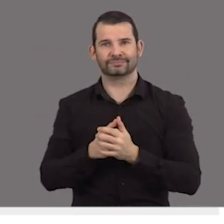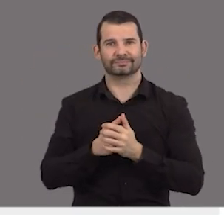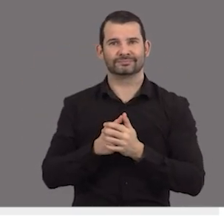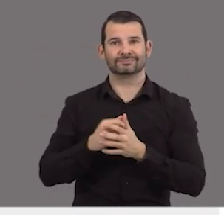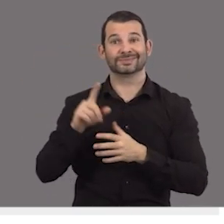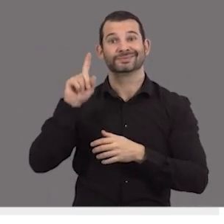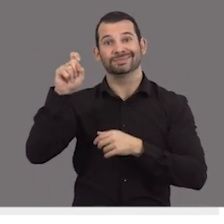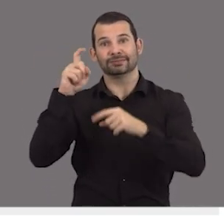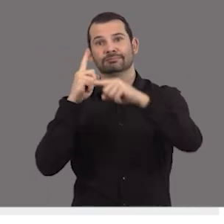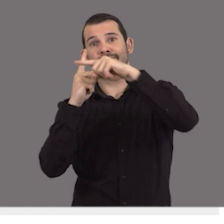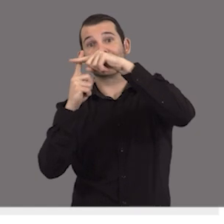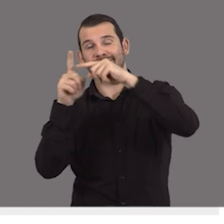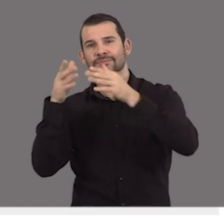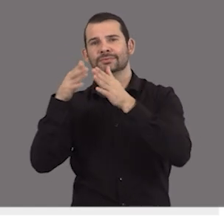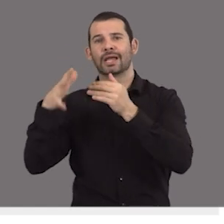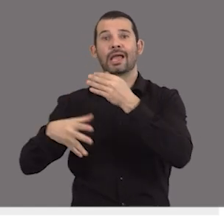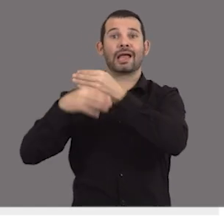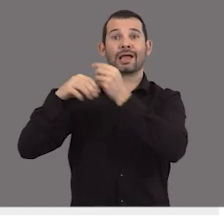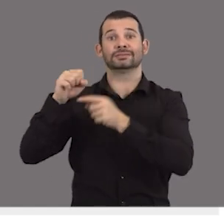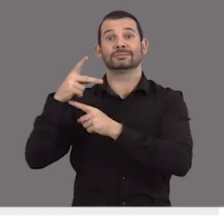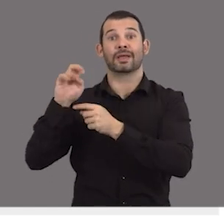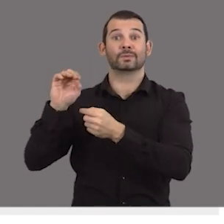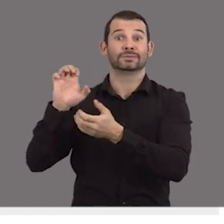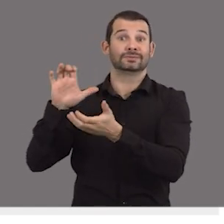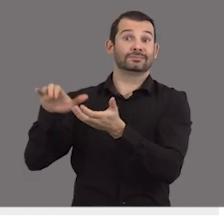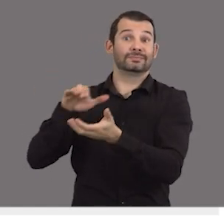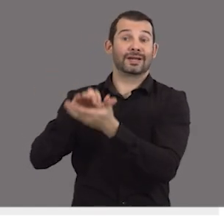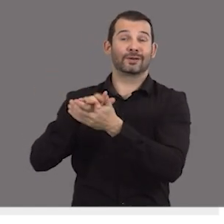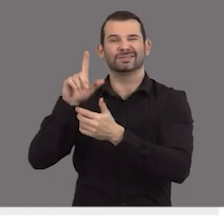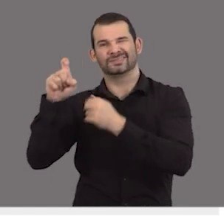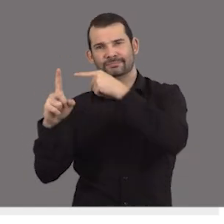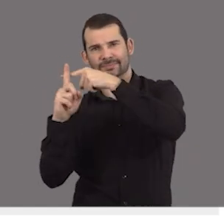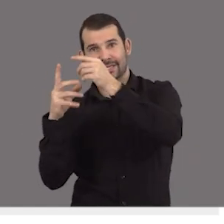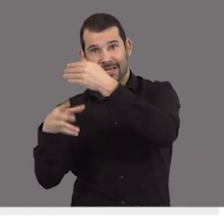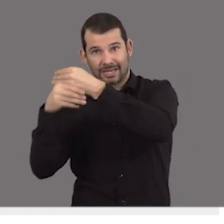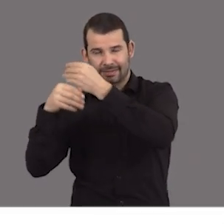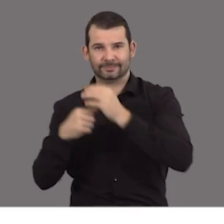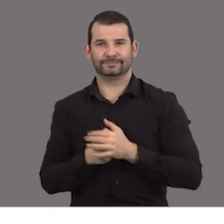information. Click the plus sign next to Add Spouse.